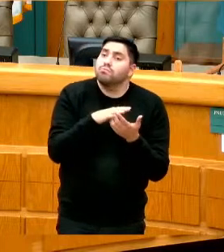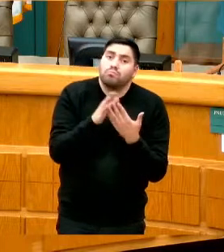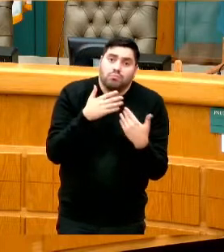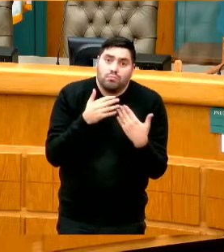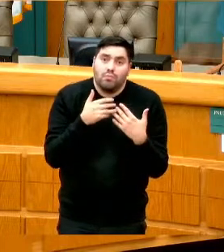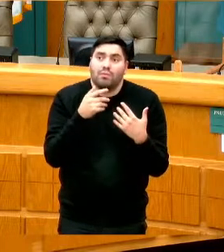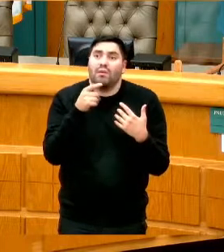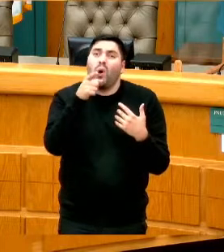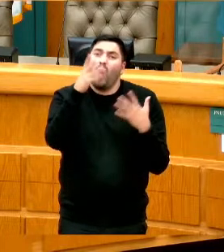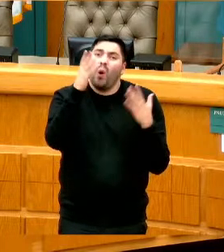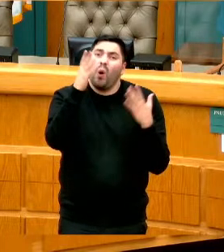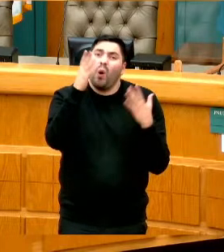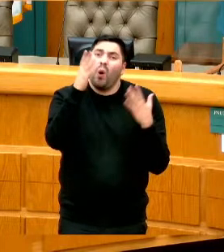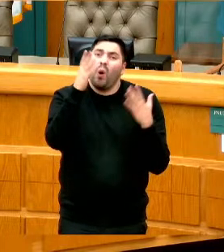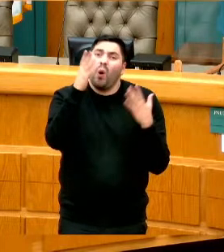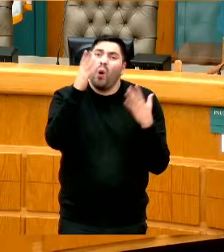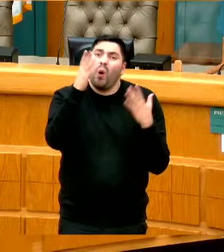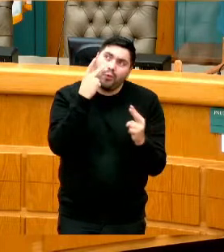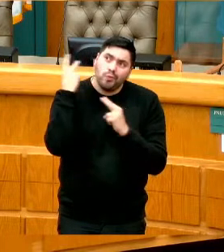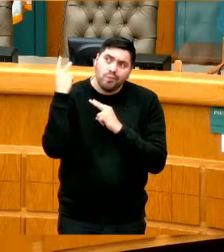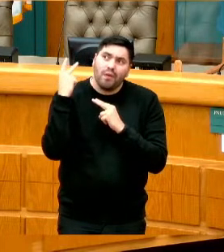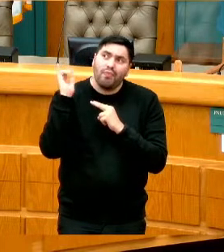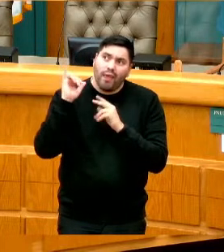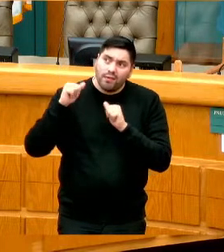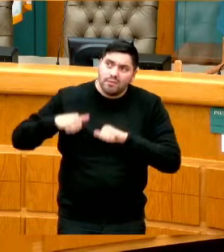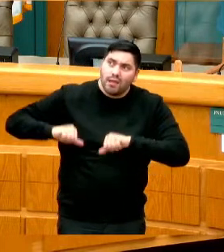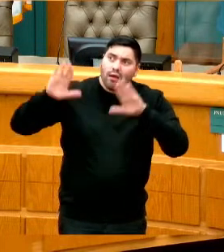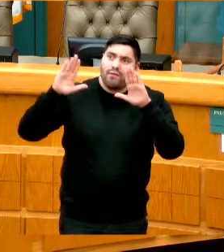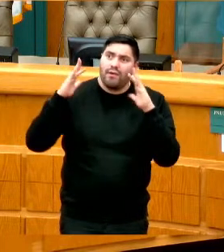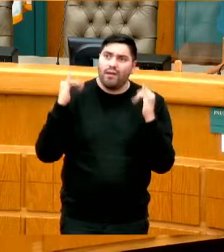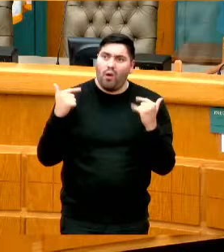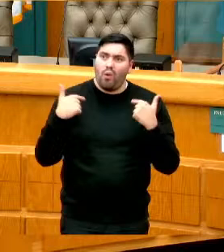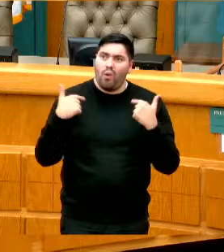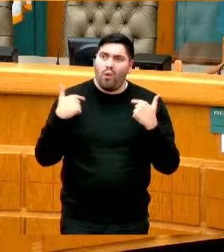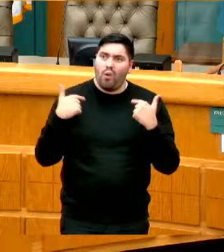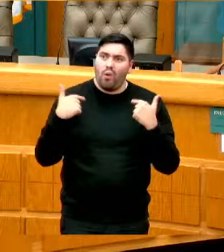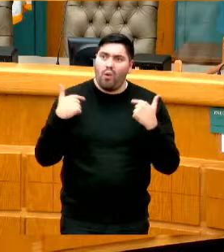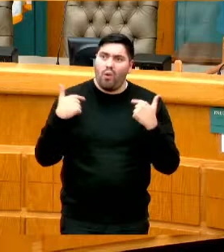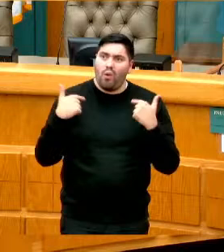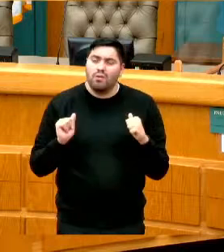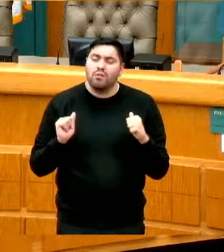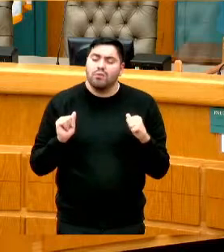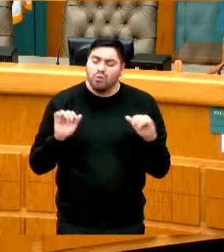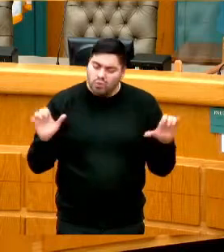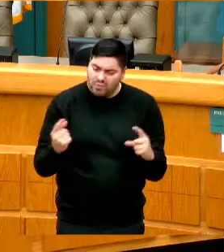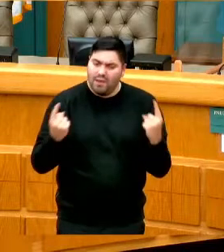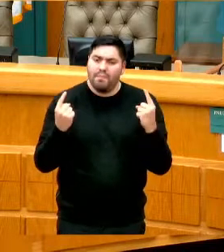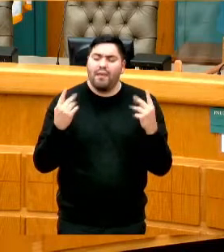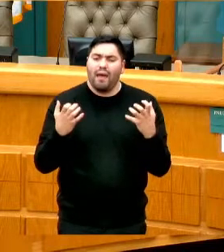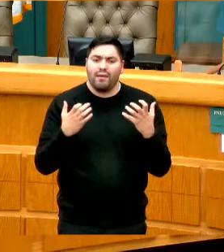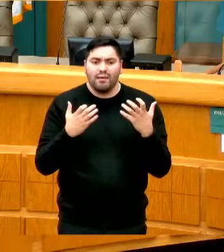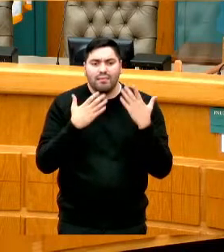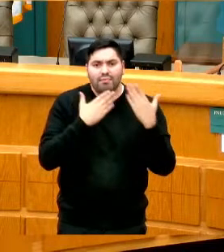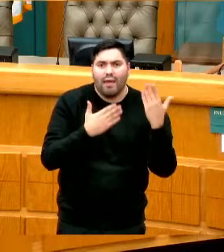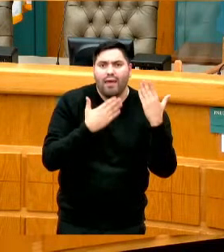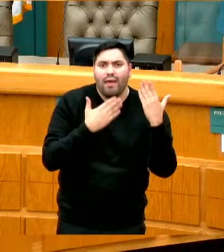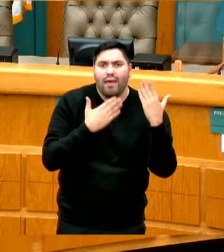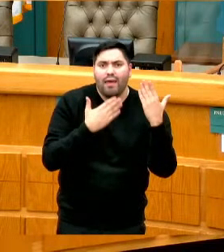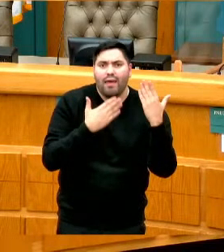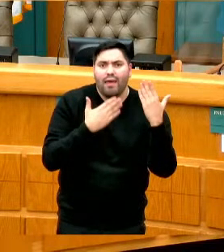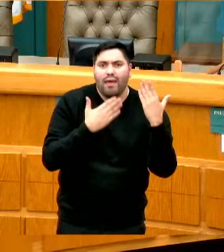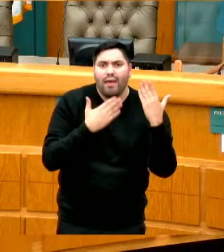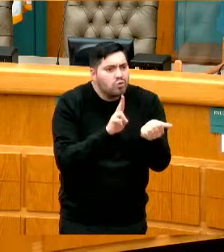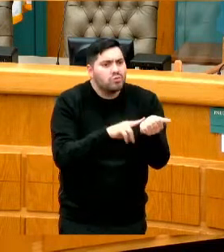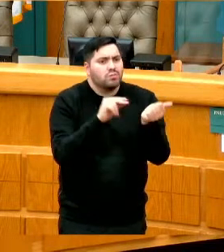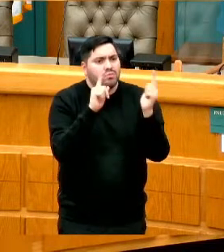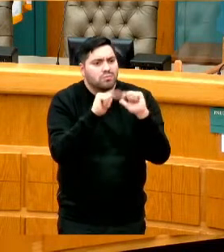for us all. And a grateful way to say thank you to those healthcare workers is to